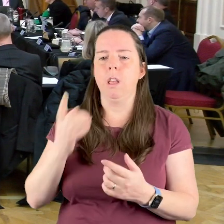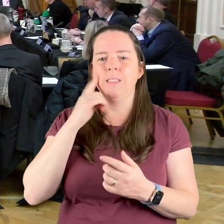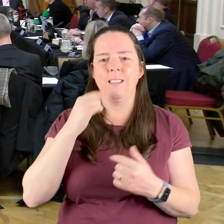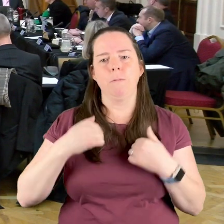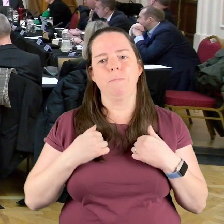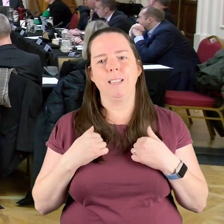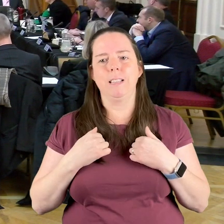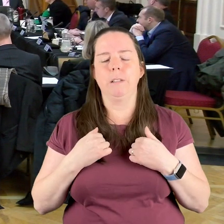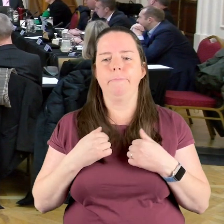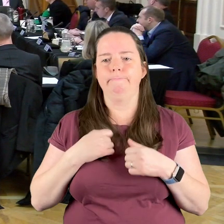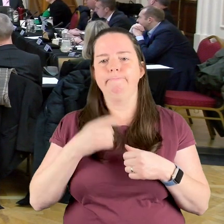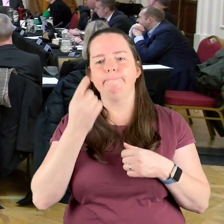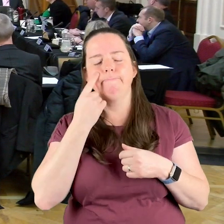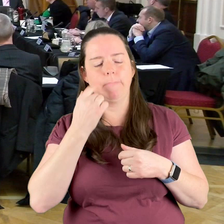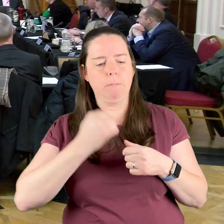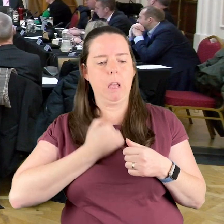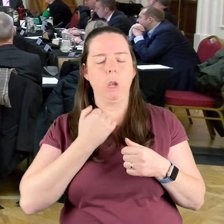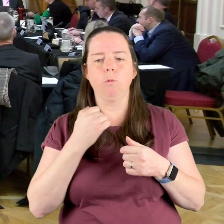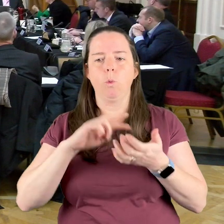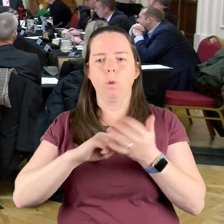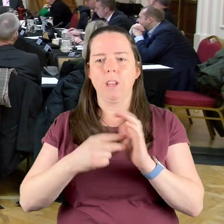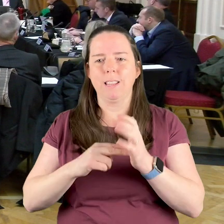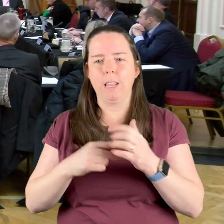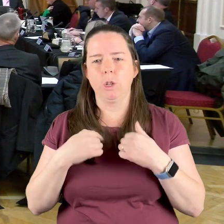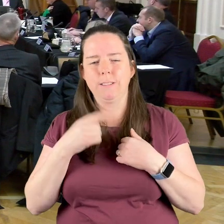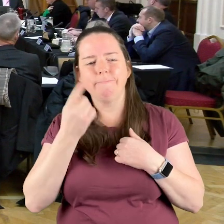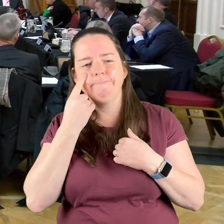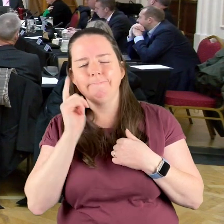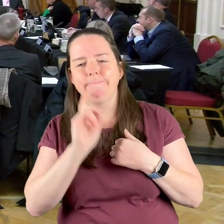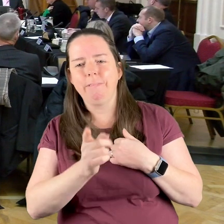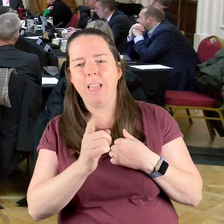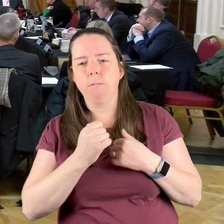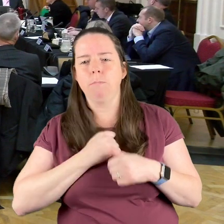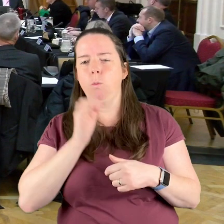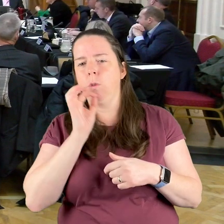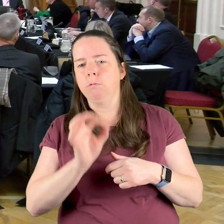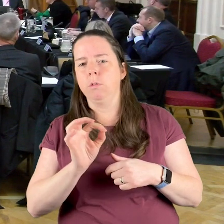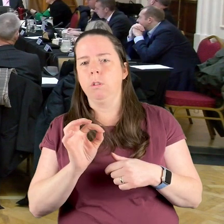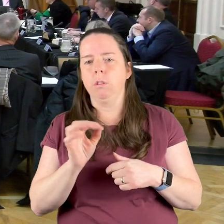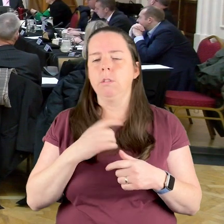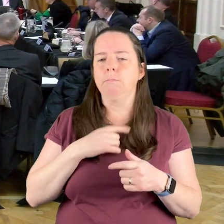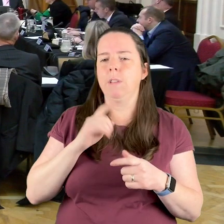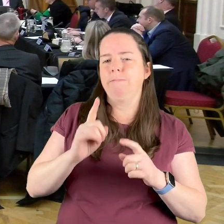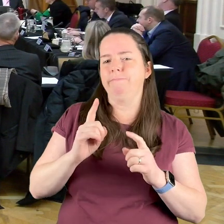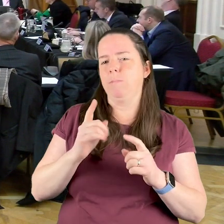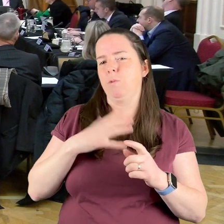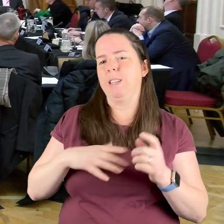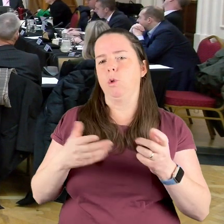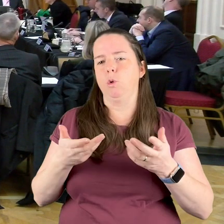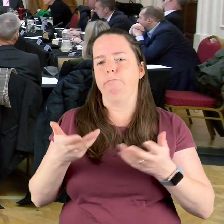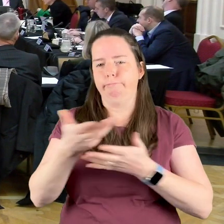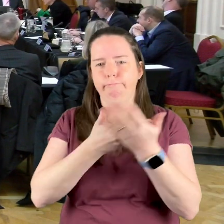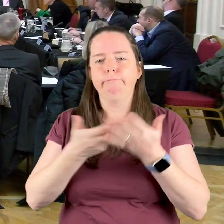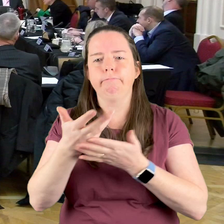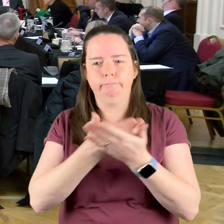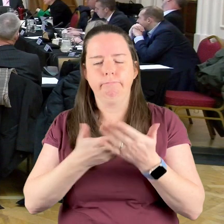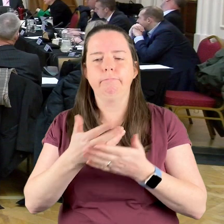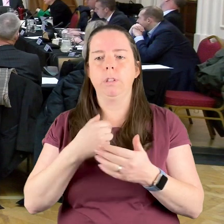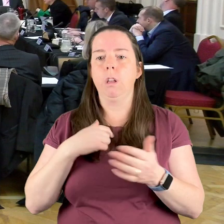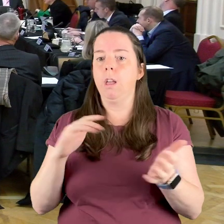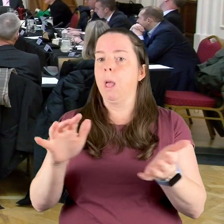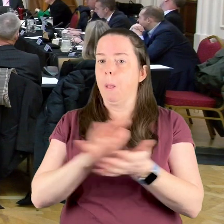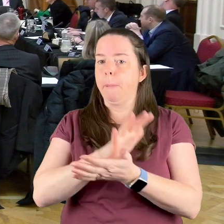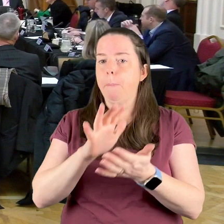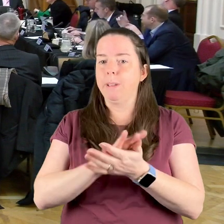for me, that is my question that I look at in my own organisations. And I think that might be something we might pull this up a bit more to